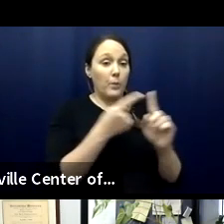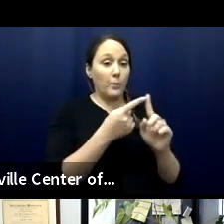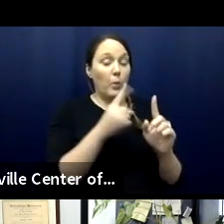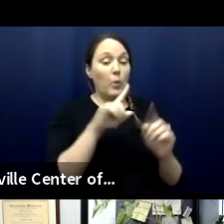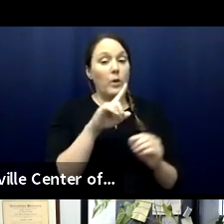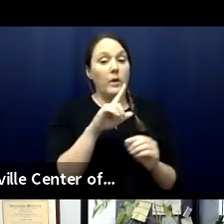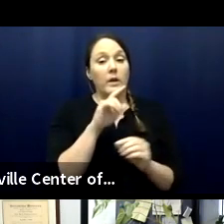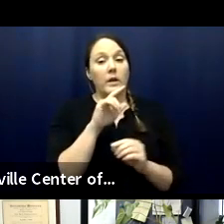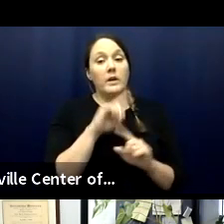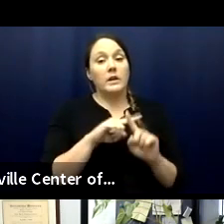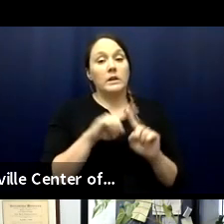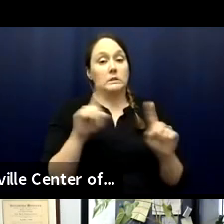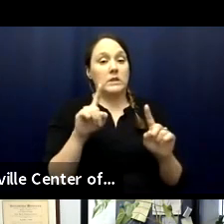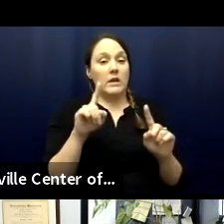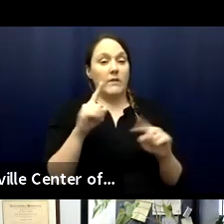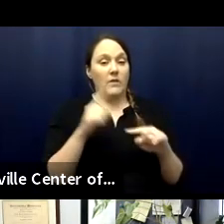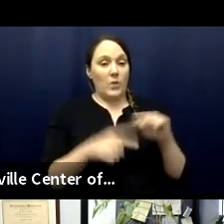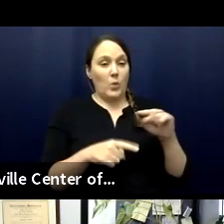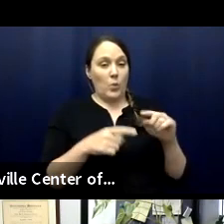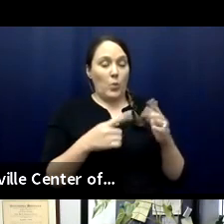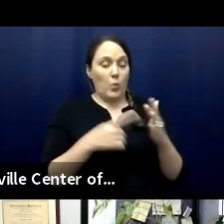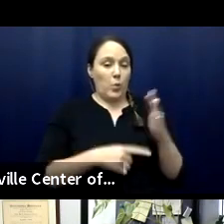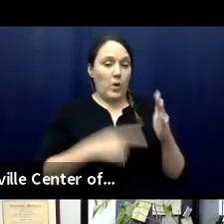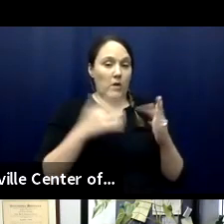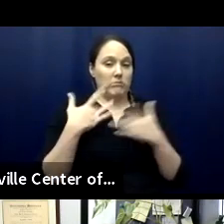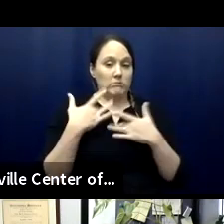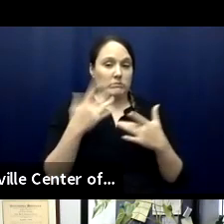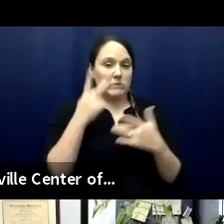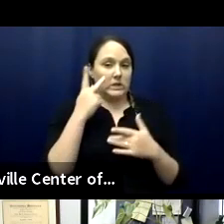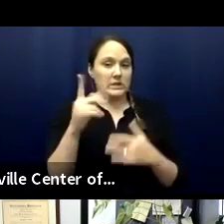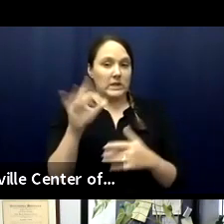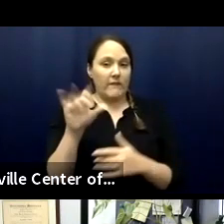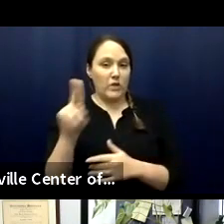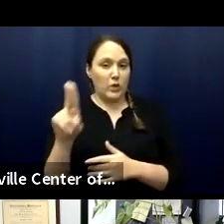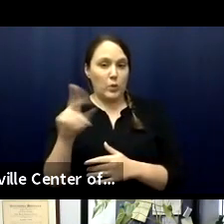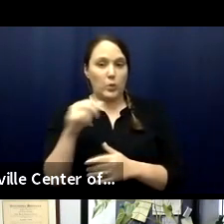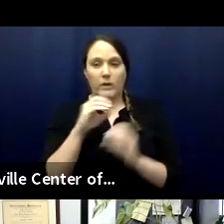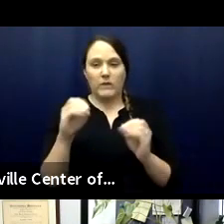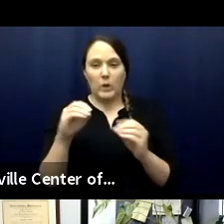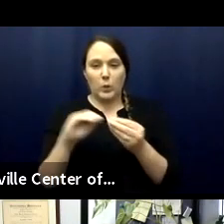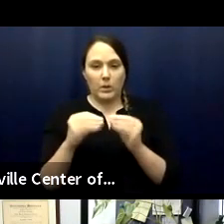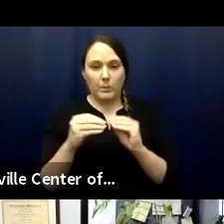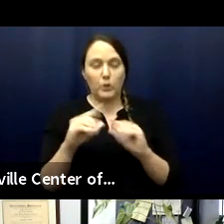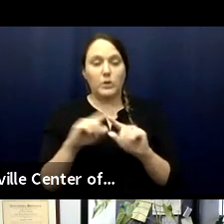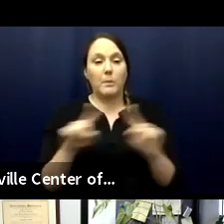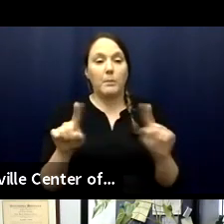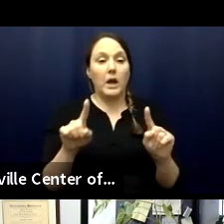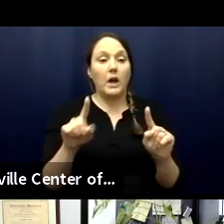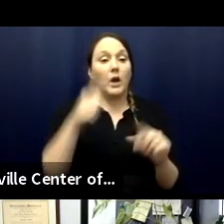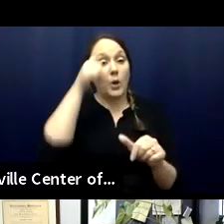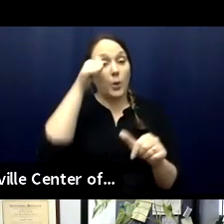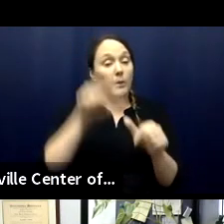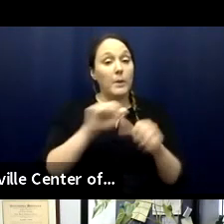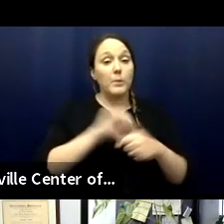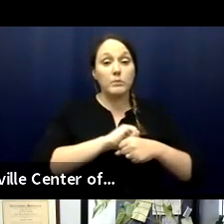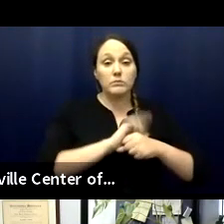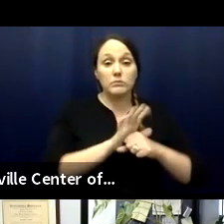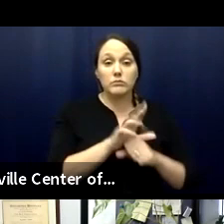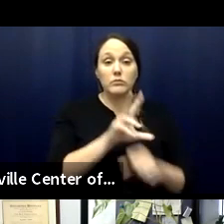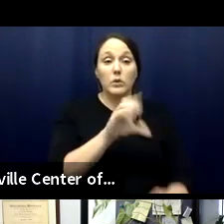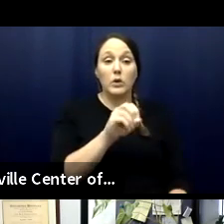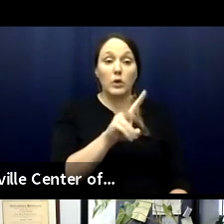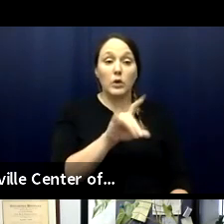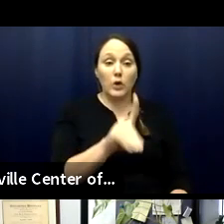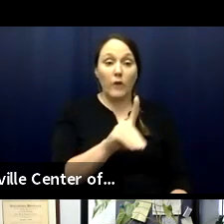unlike what I've generally seen in the flu, and I don't have the statistics behind this, but we have to remember that COVID-19